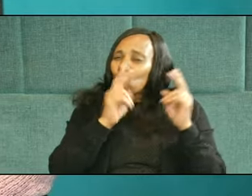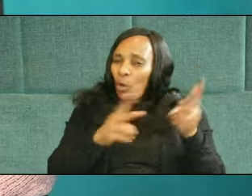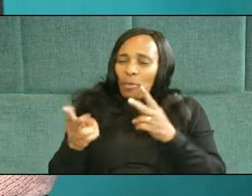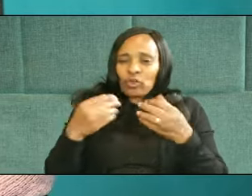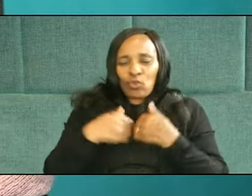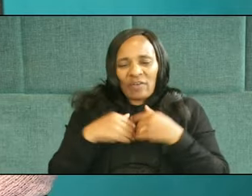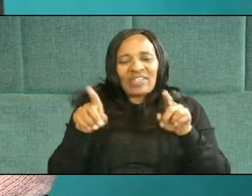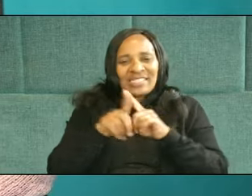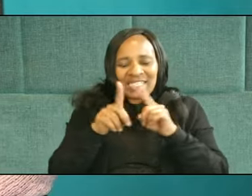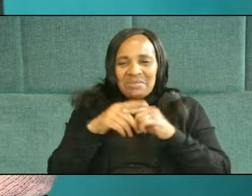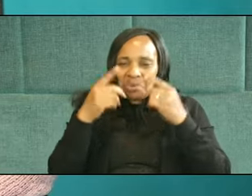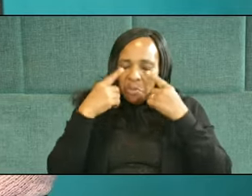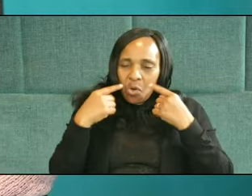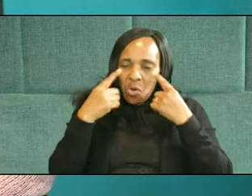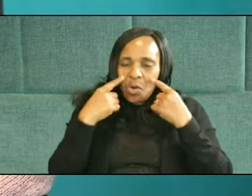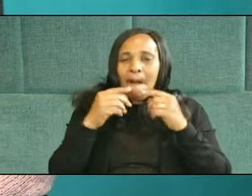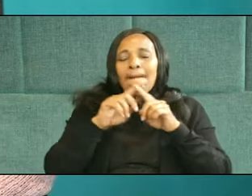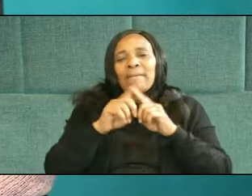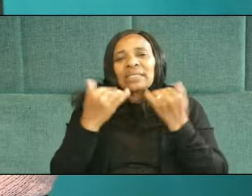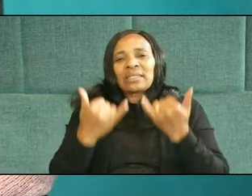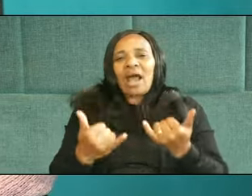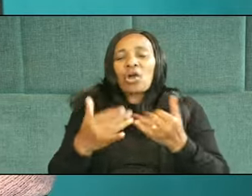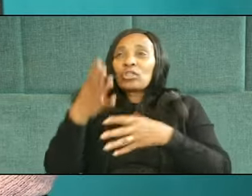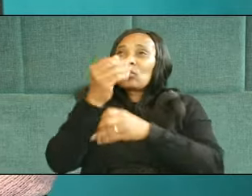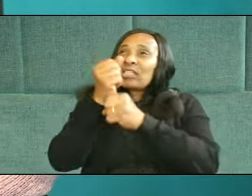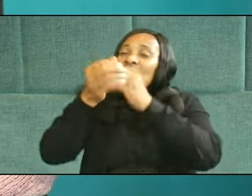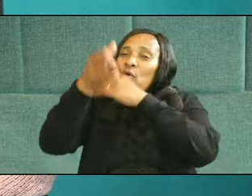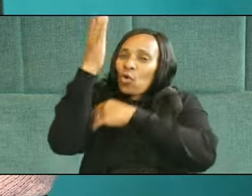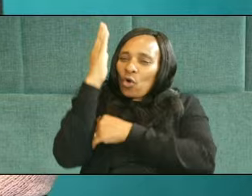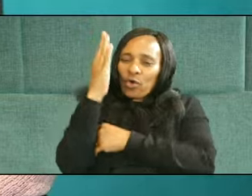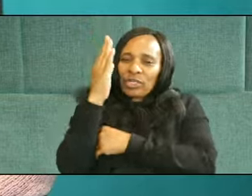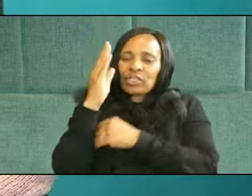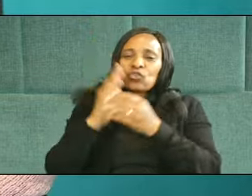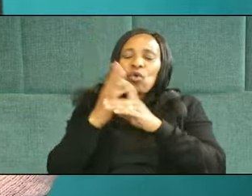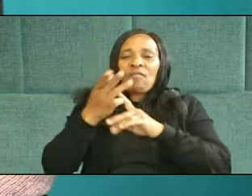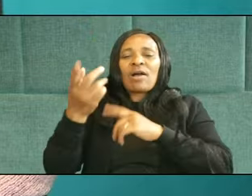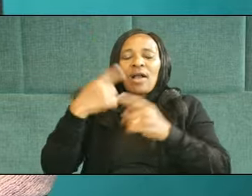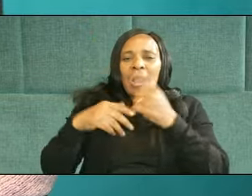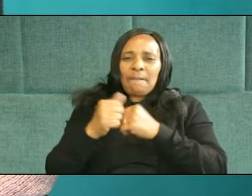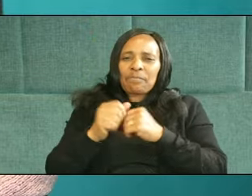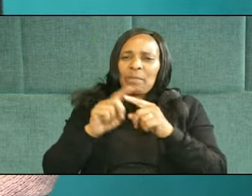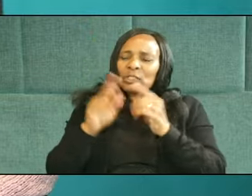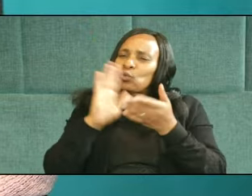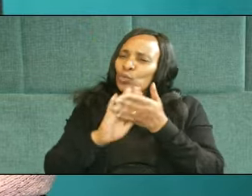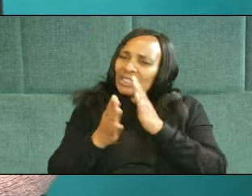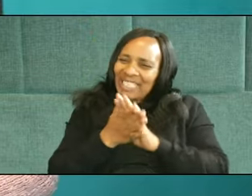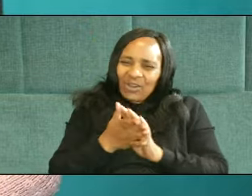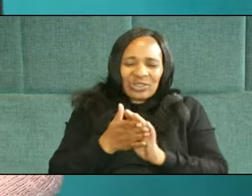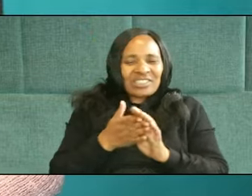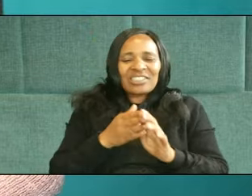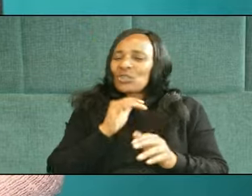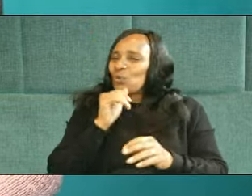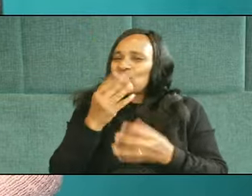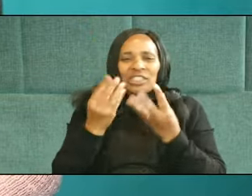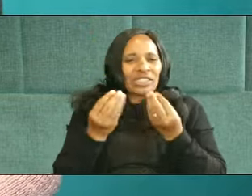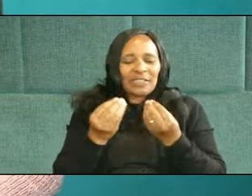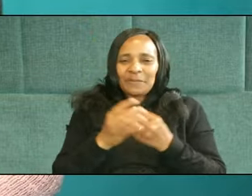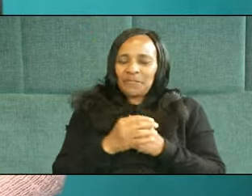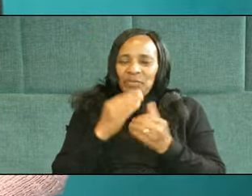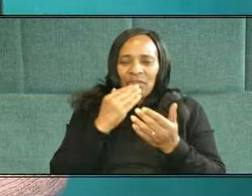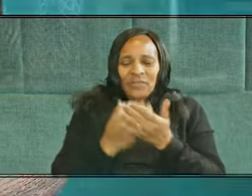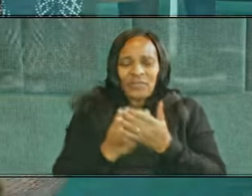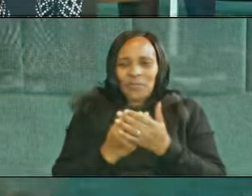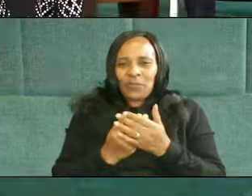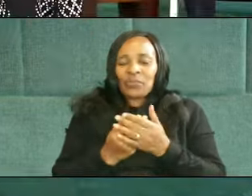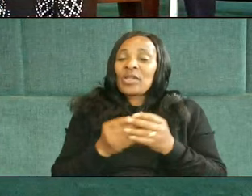Mm-hmm. But because he trusted in God, he was able to overcome. So without God, it's a lot harder to do that. True. Thank you for that, Brenda.